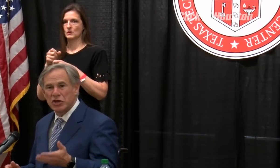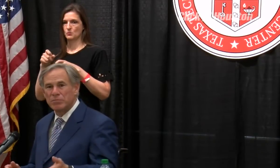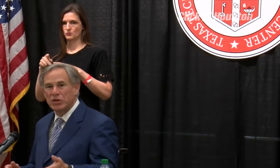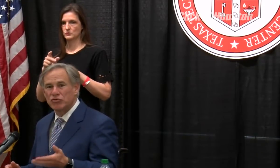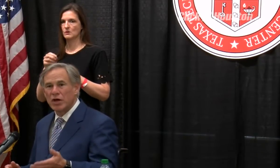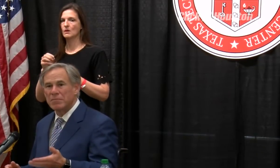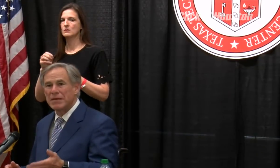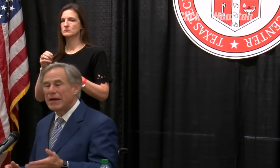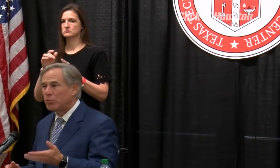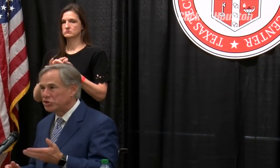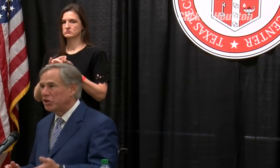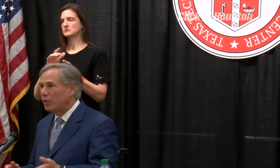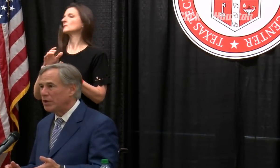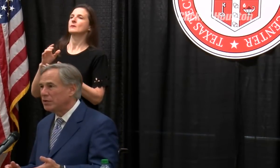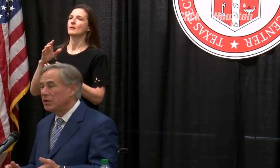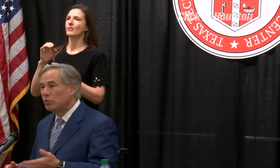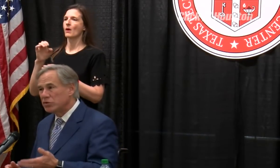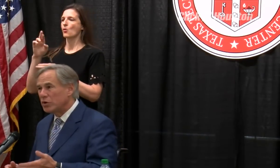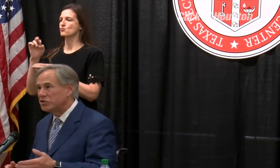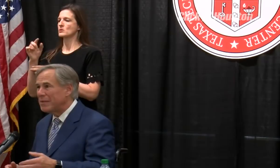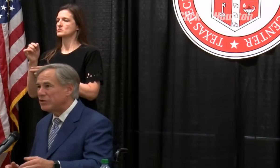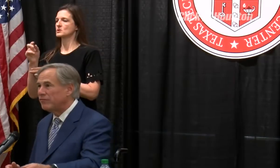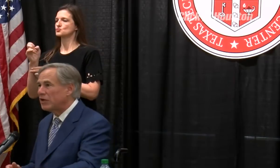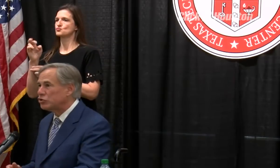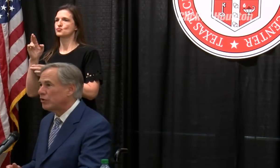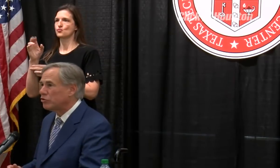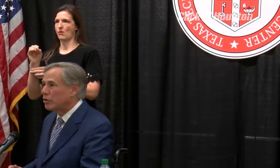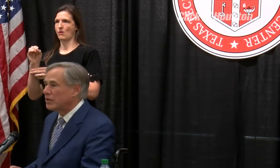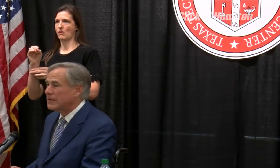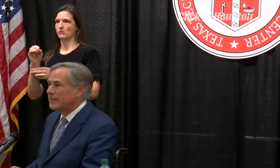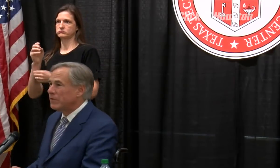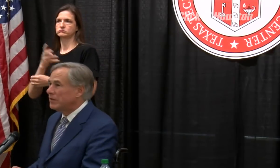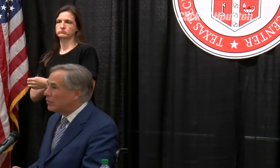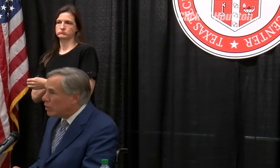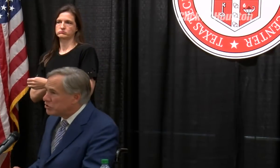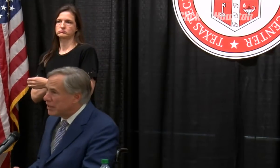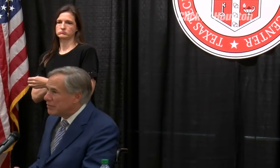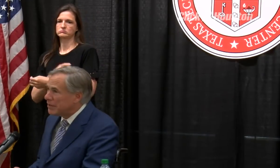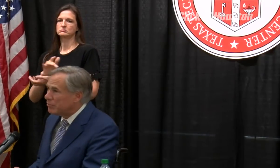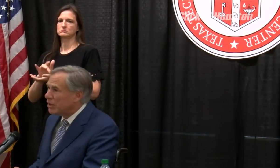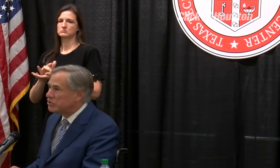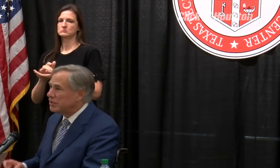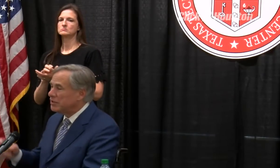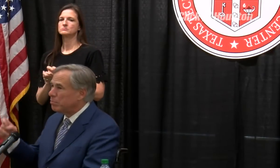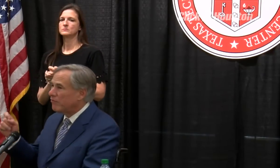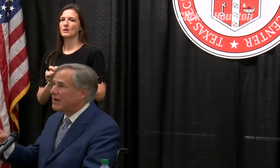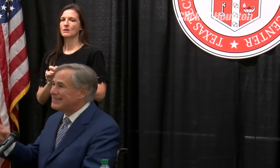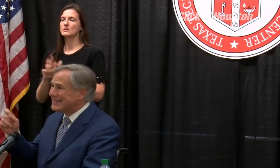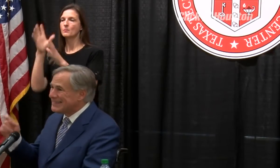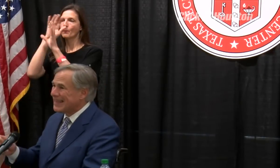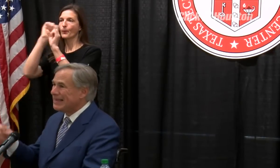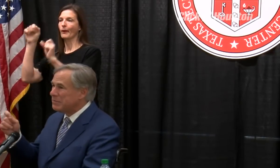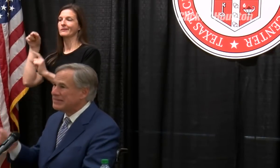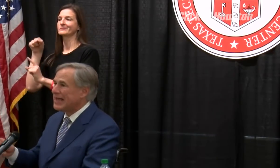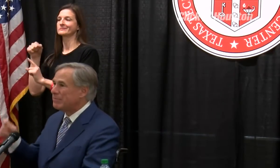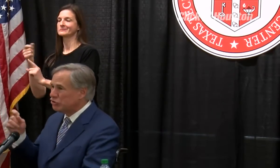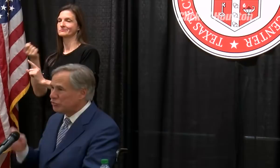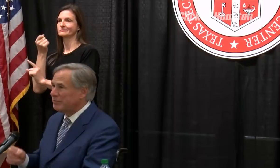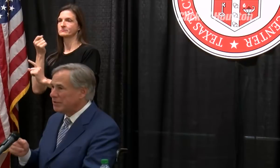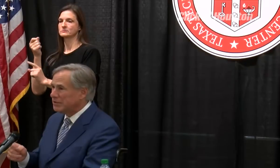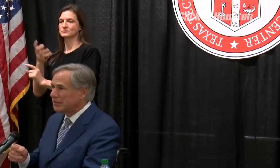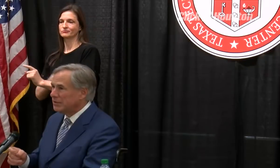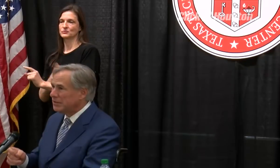antibody therapeutic drug made by Regeneron, which was the manufacturer of the drug that was taken by the president, that provides the same